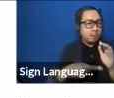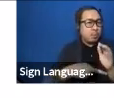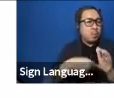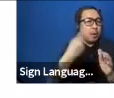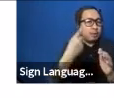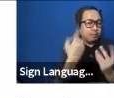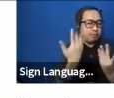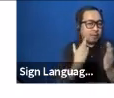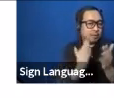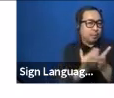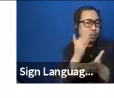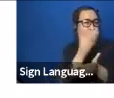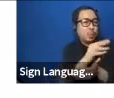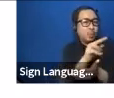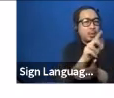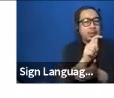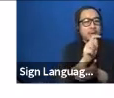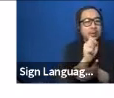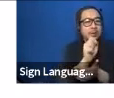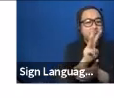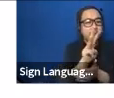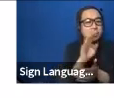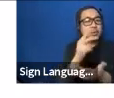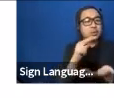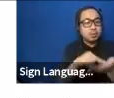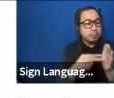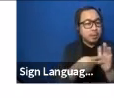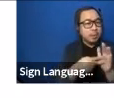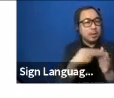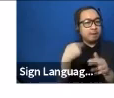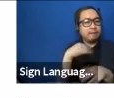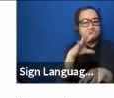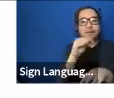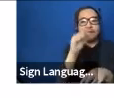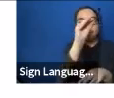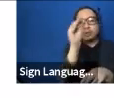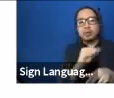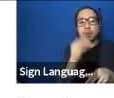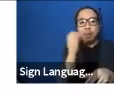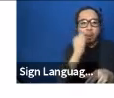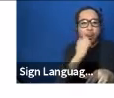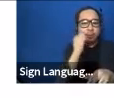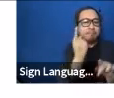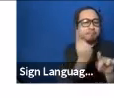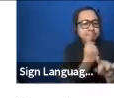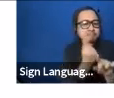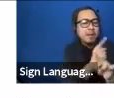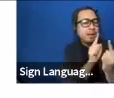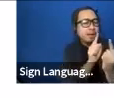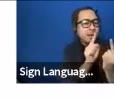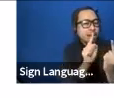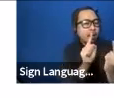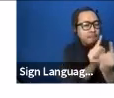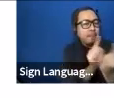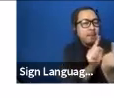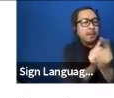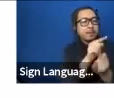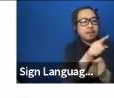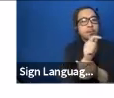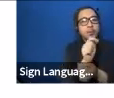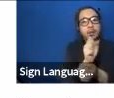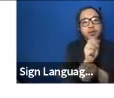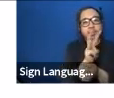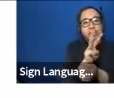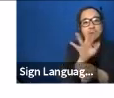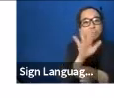sex workers, so we can say that 80% of them, they are like regular client of transgender sex worker. And only 50% of them always